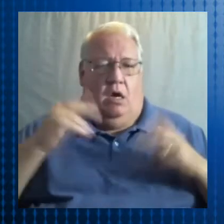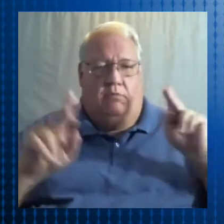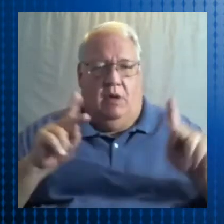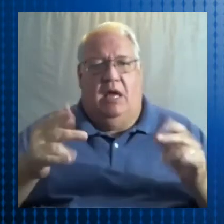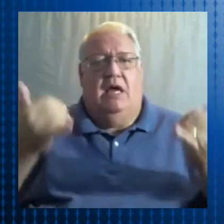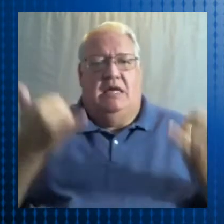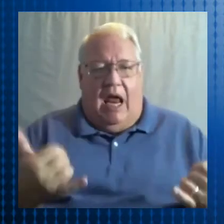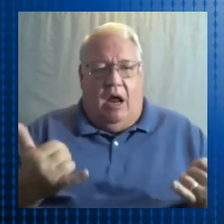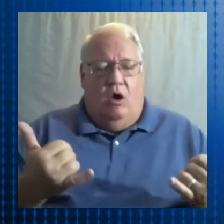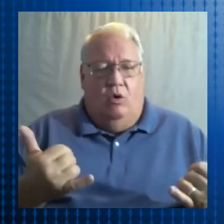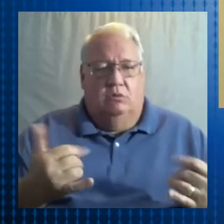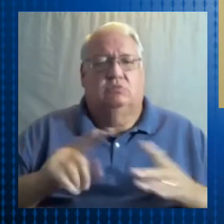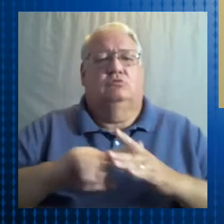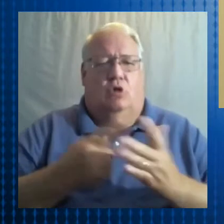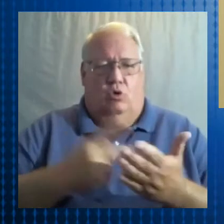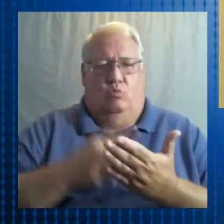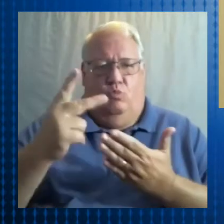to the program.